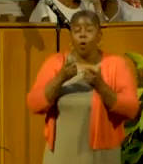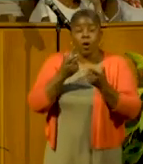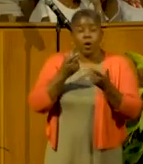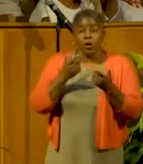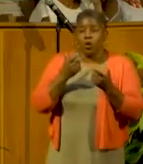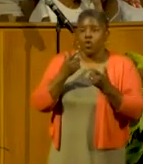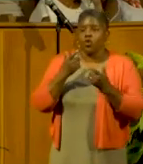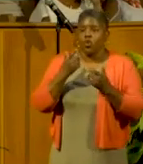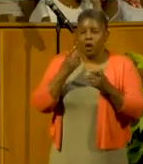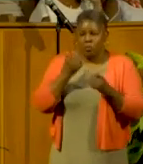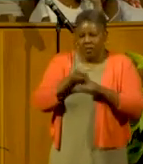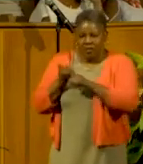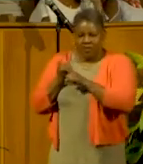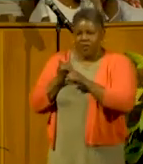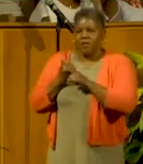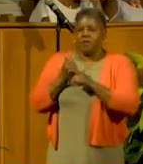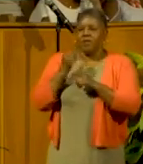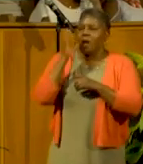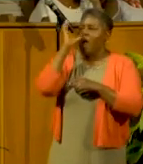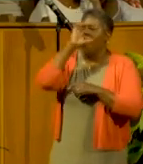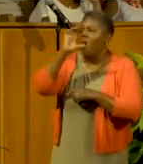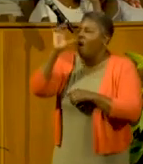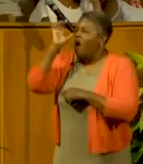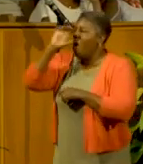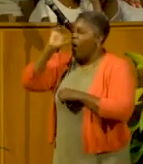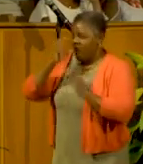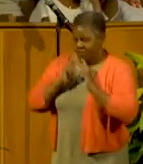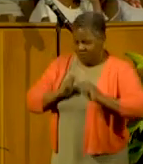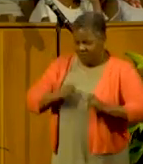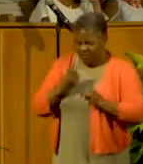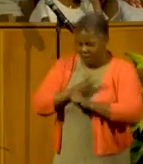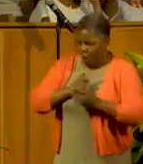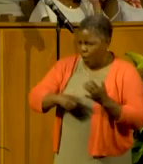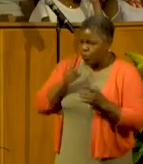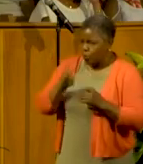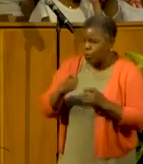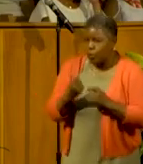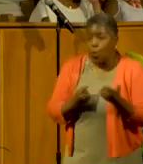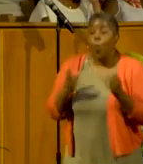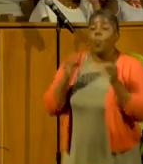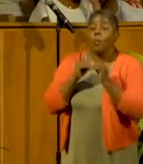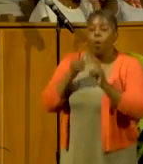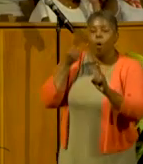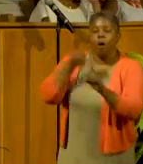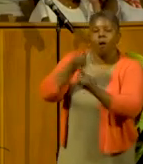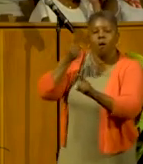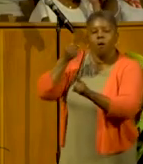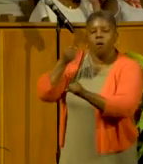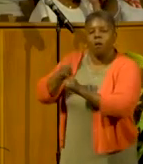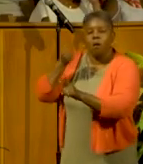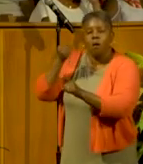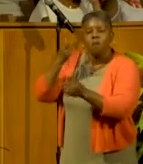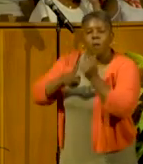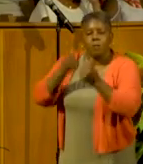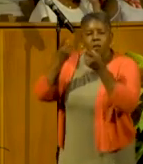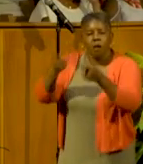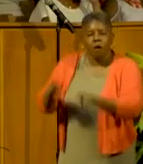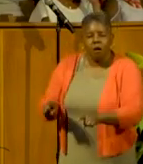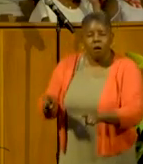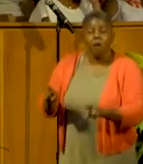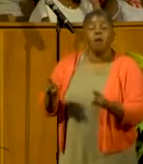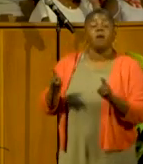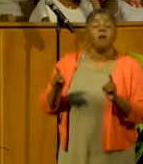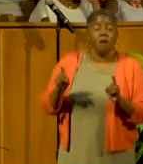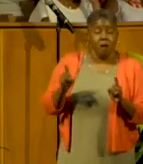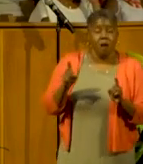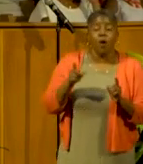in wilderness, constantly looking for what you're supposed to be doing, the more trauma can come. And truth be